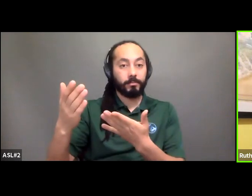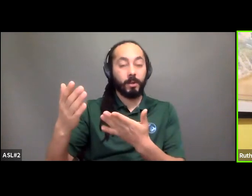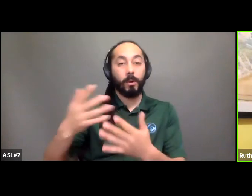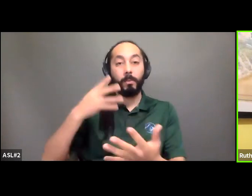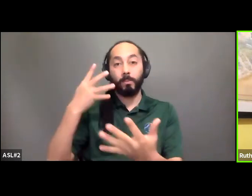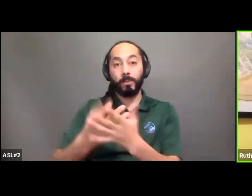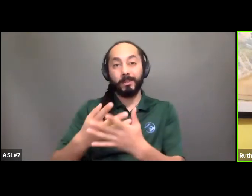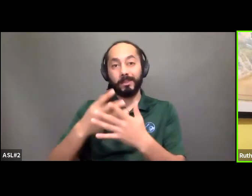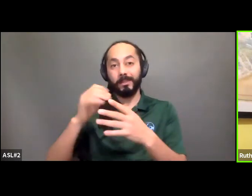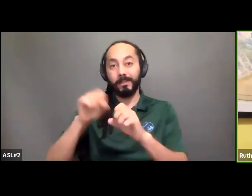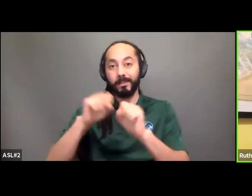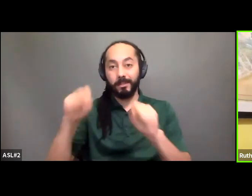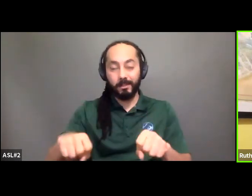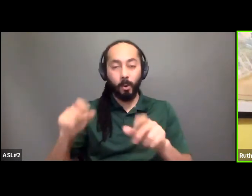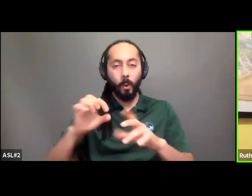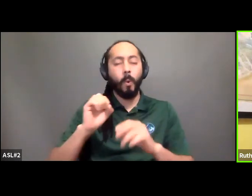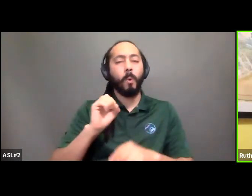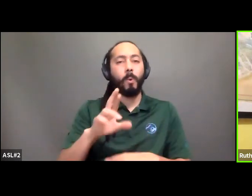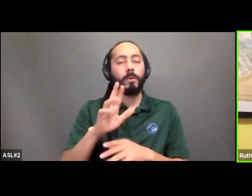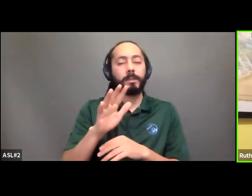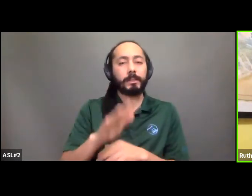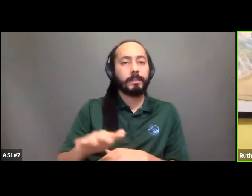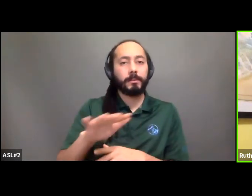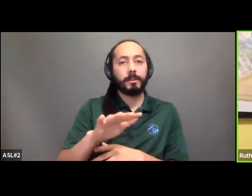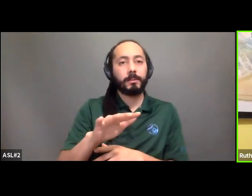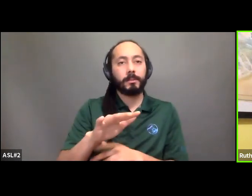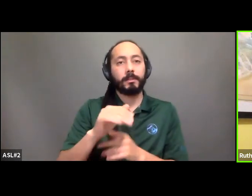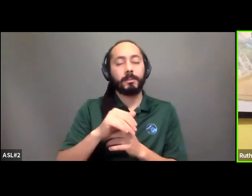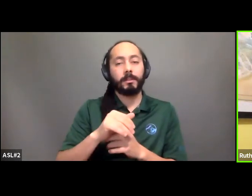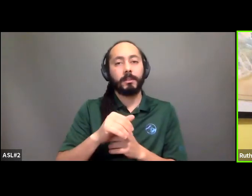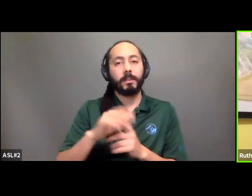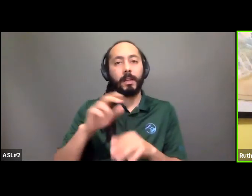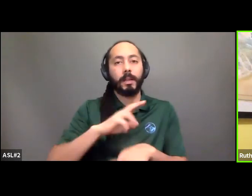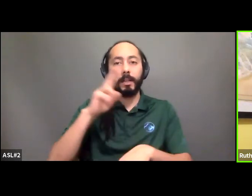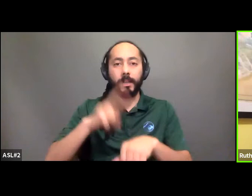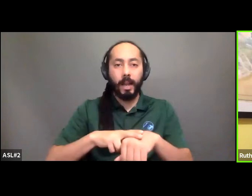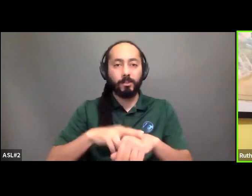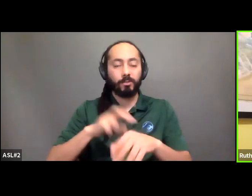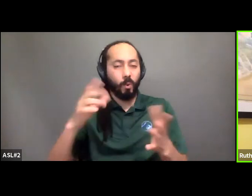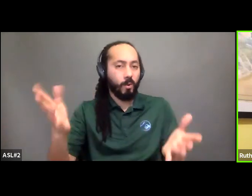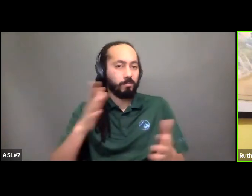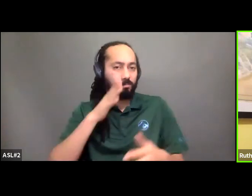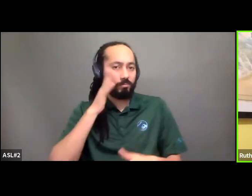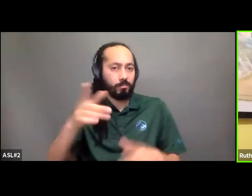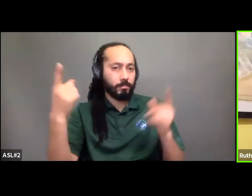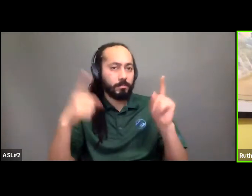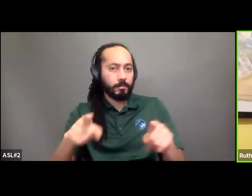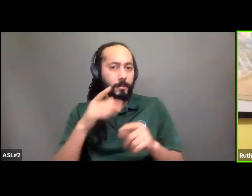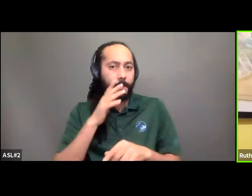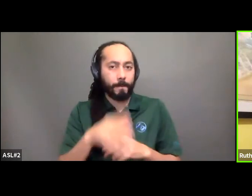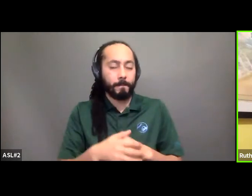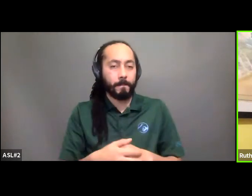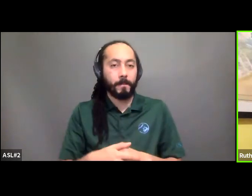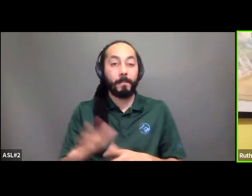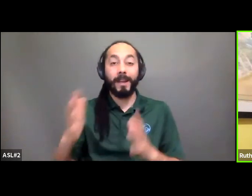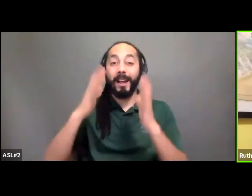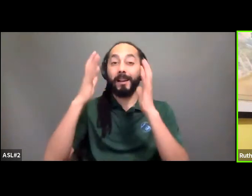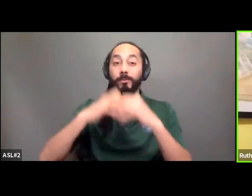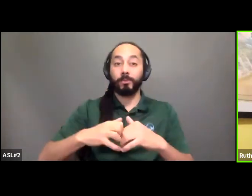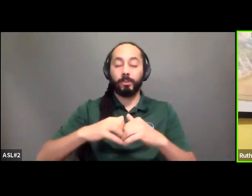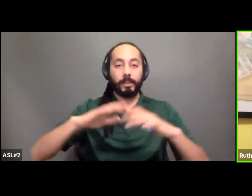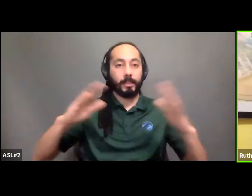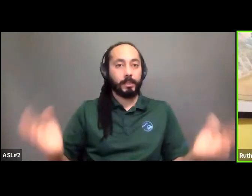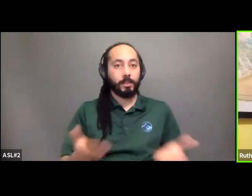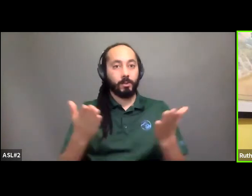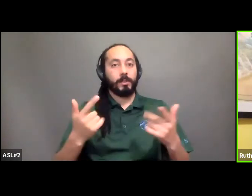or spatial fix as necessary, natural, or inevitable. But abolition is presence. It is life